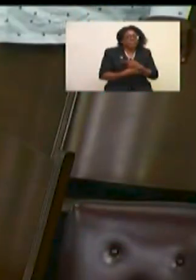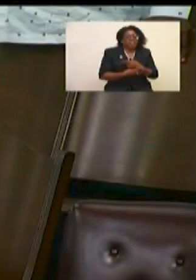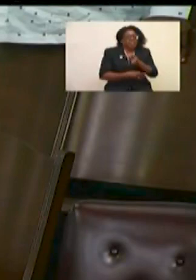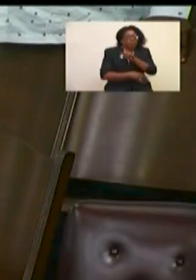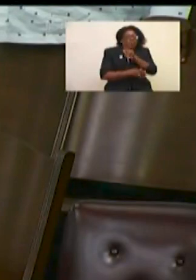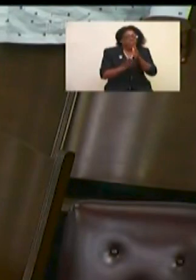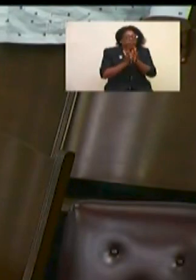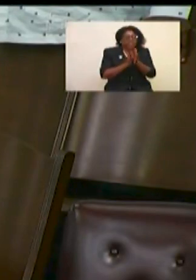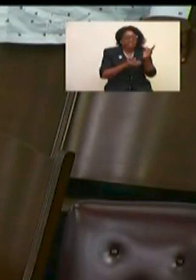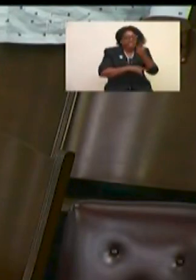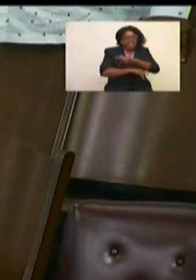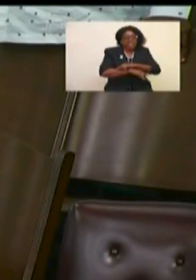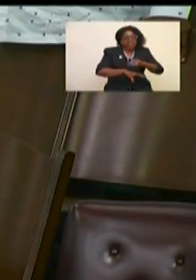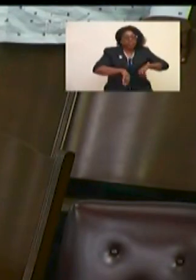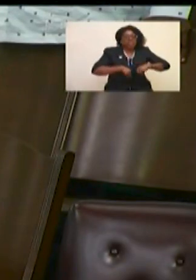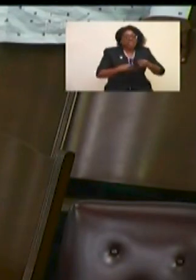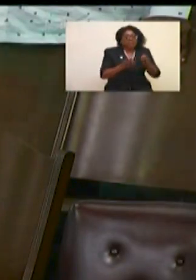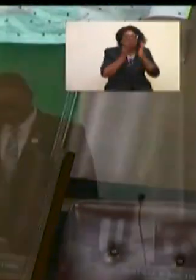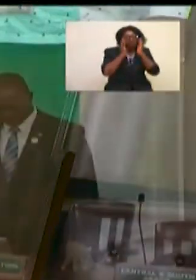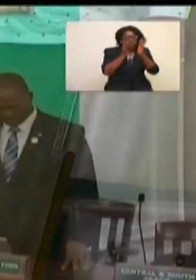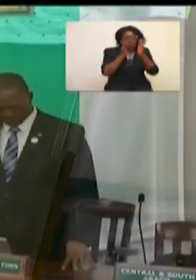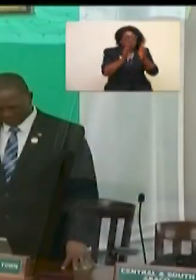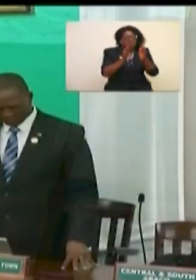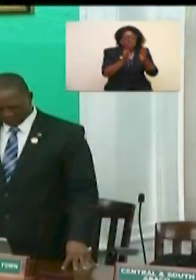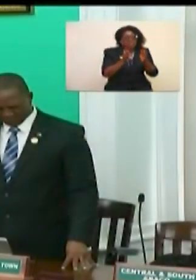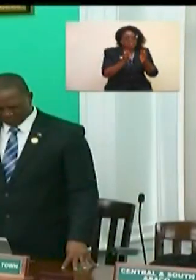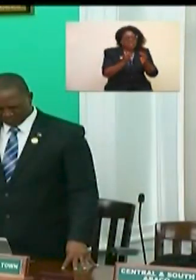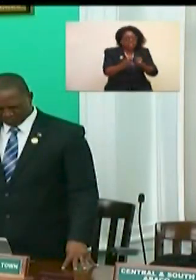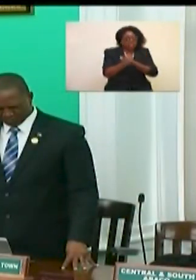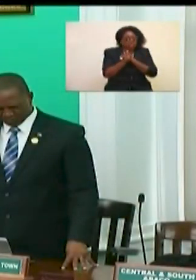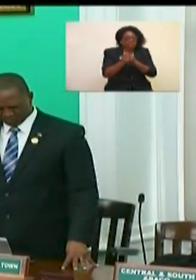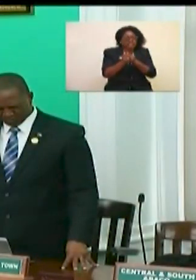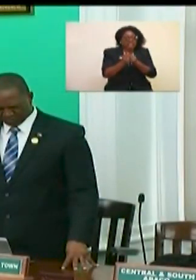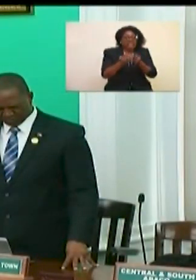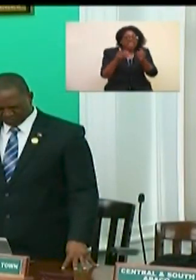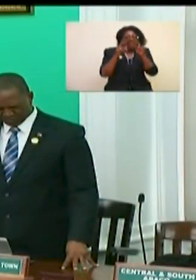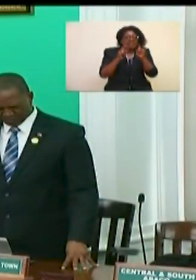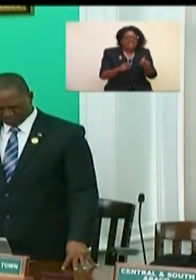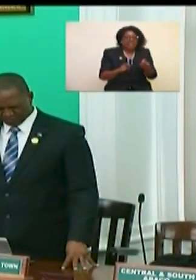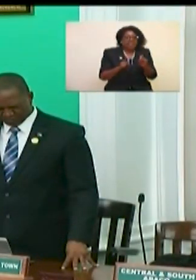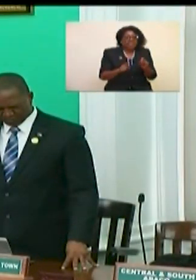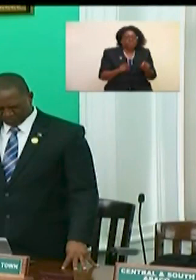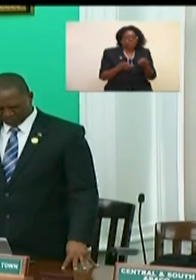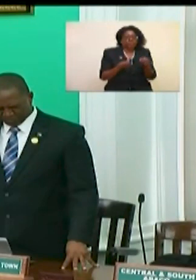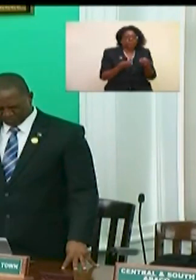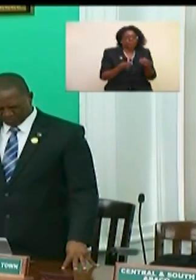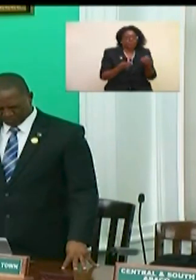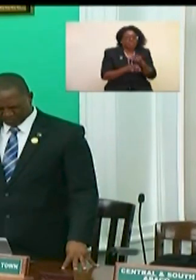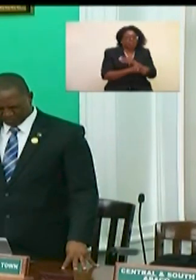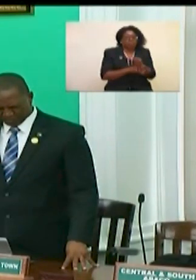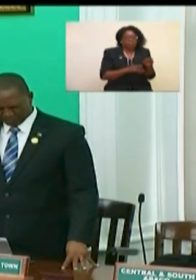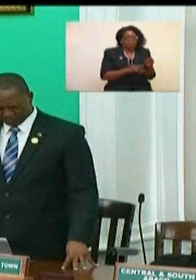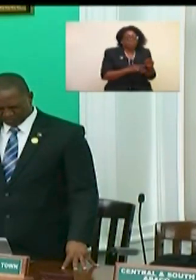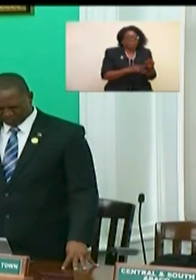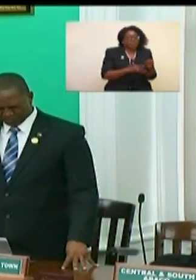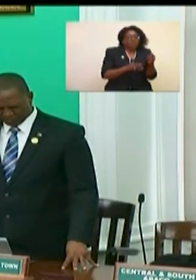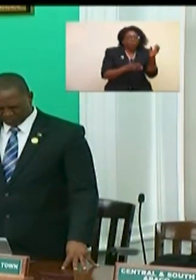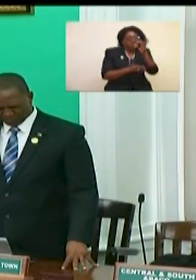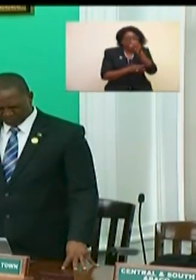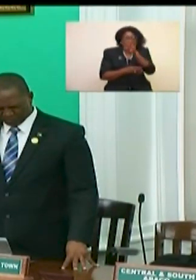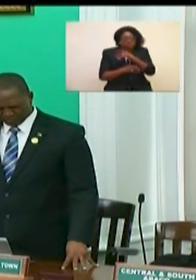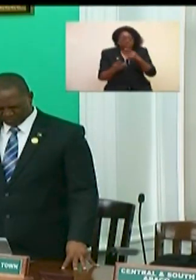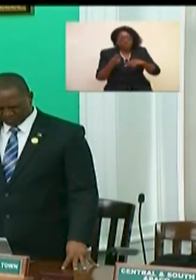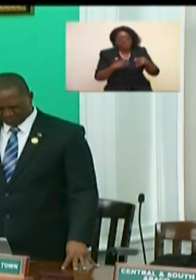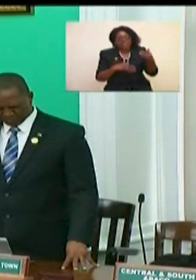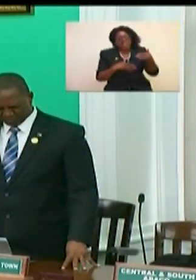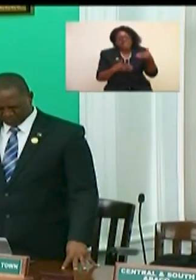we pray today that you would give us the focus and fortitude needed to withstand our adversaries who seek to come against